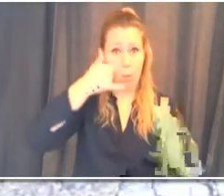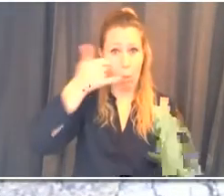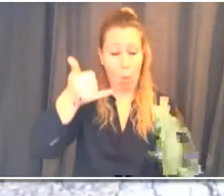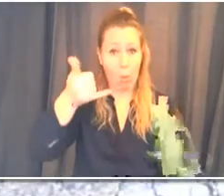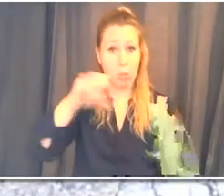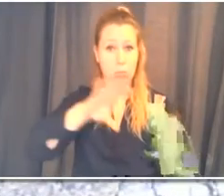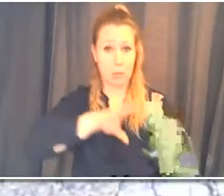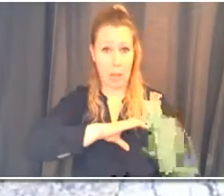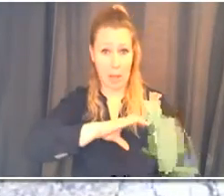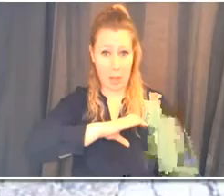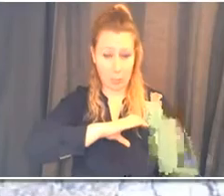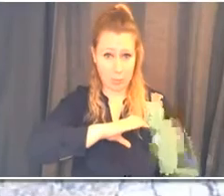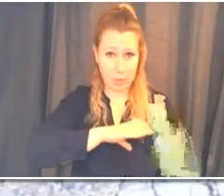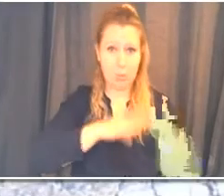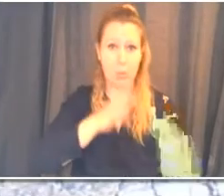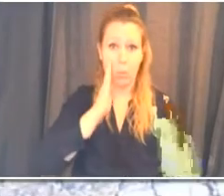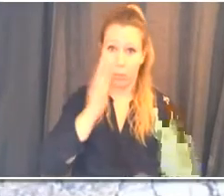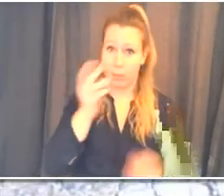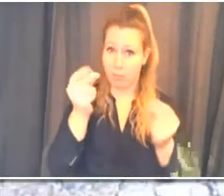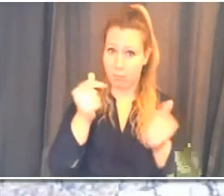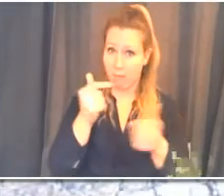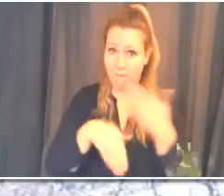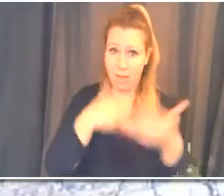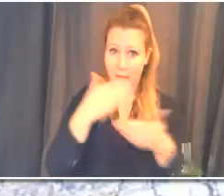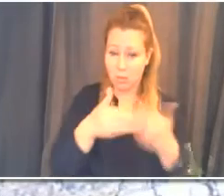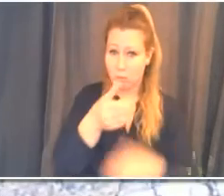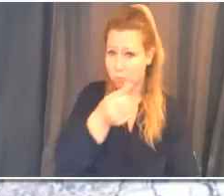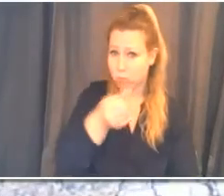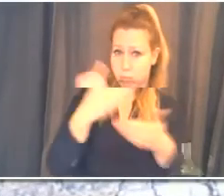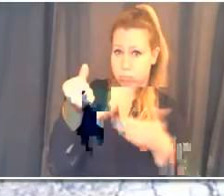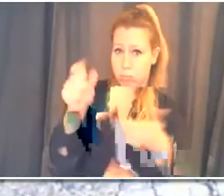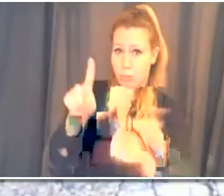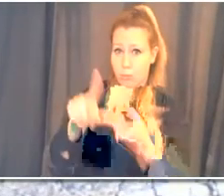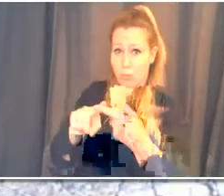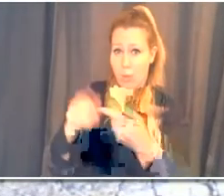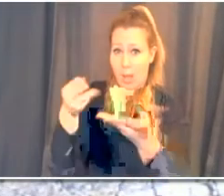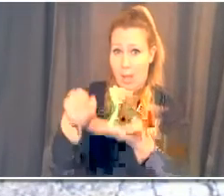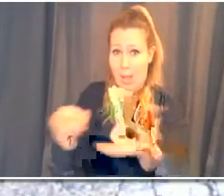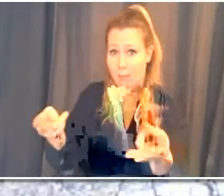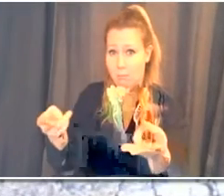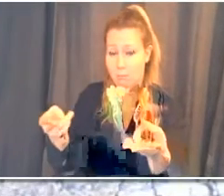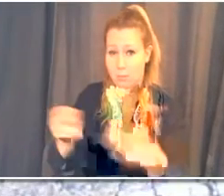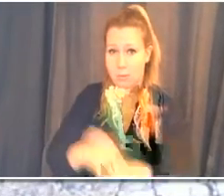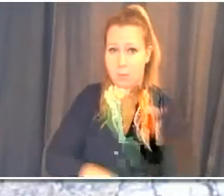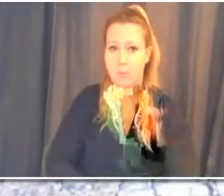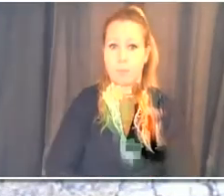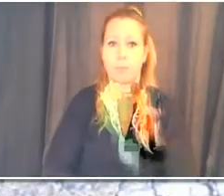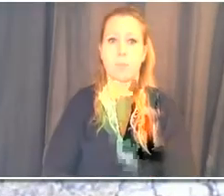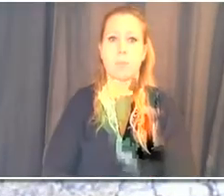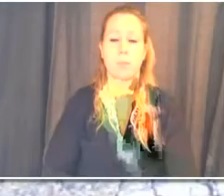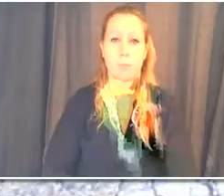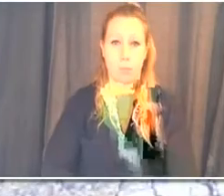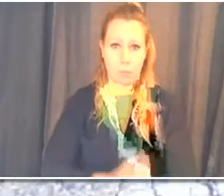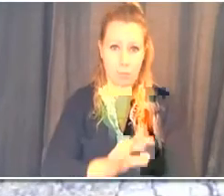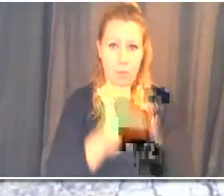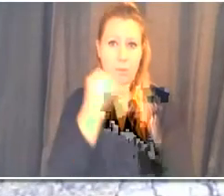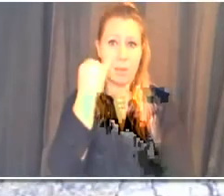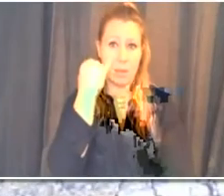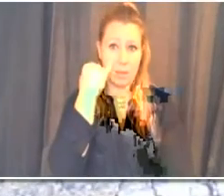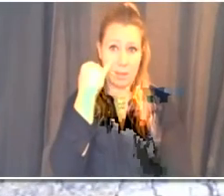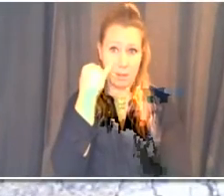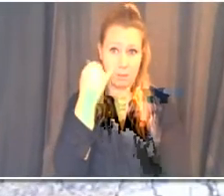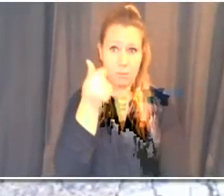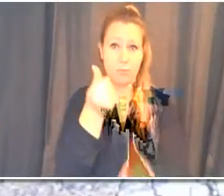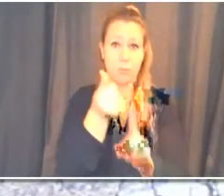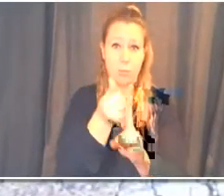911 you should reach out and have that response um police are trained they will take the